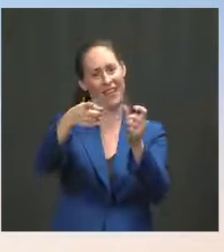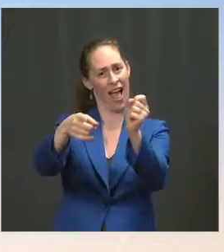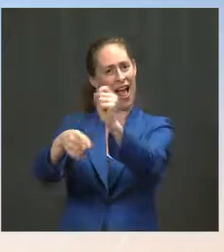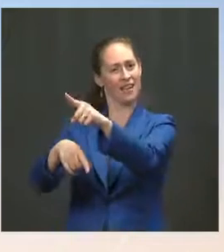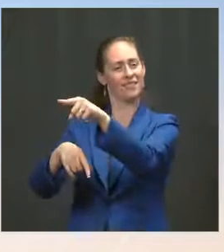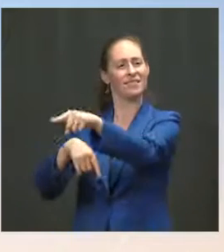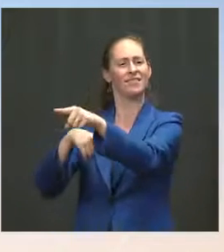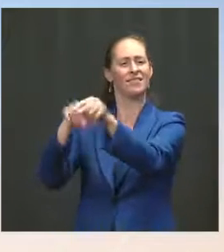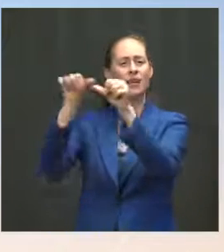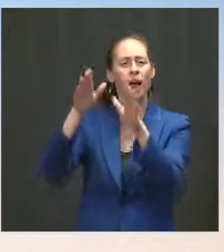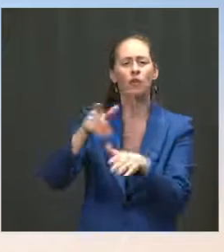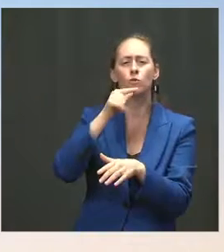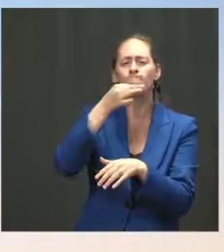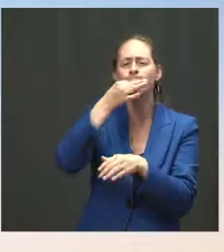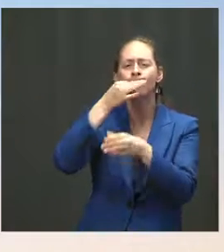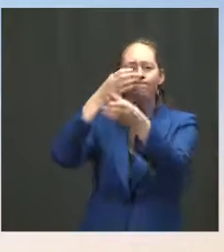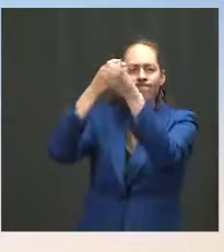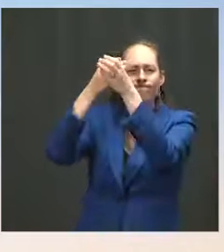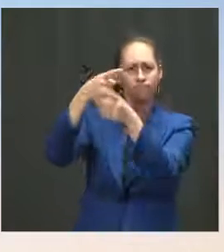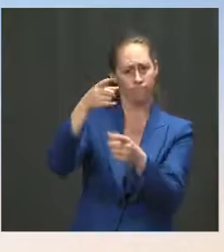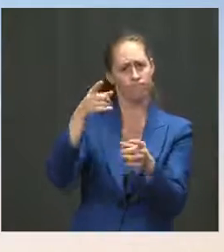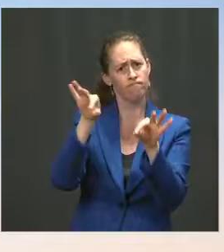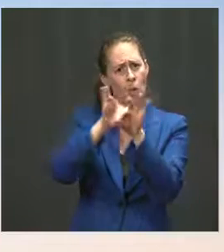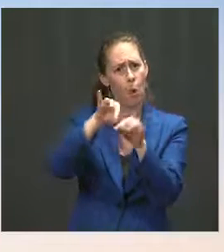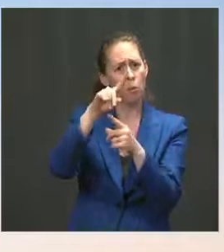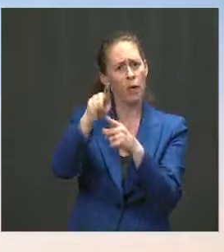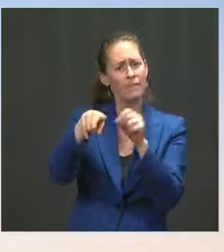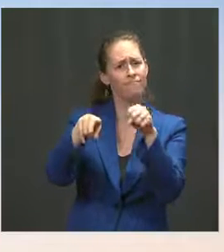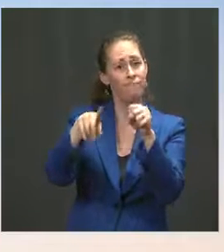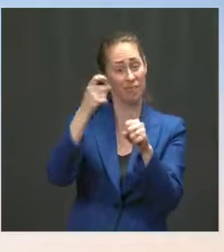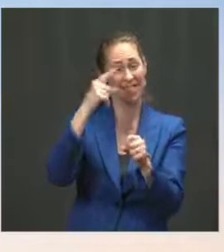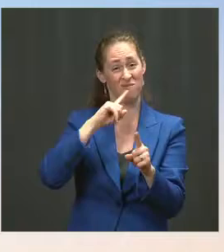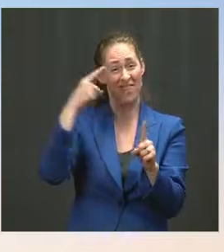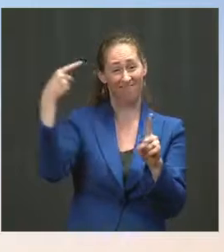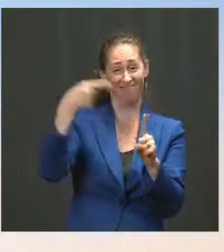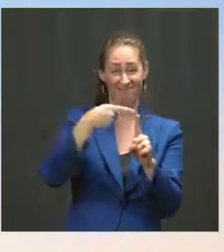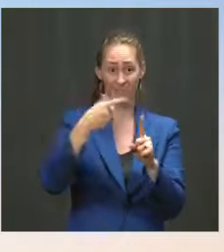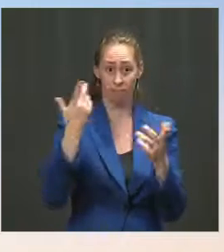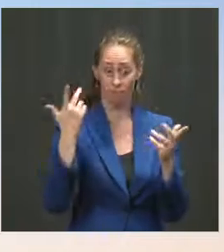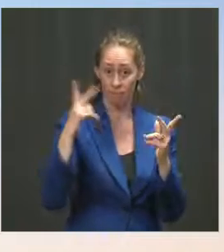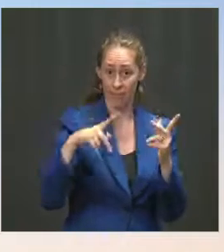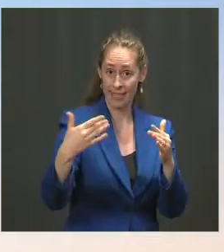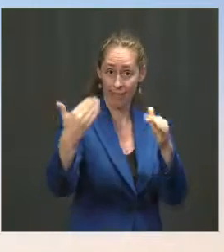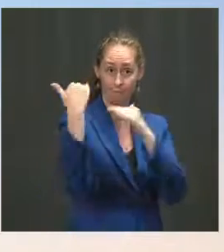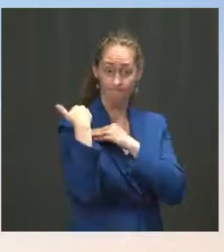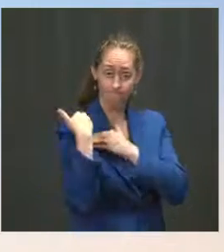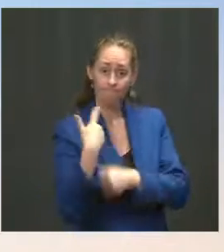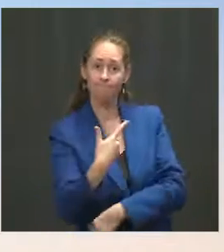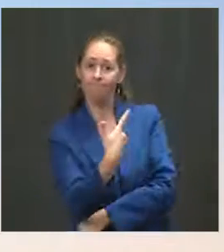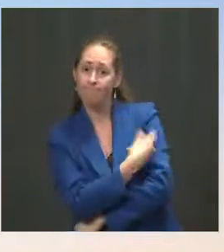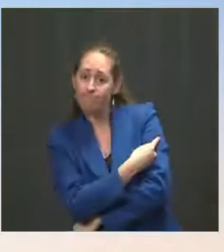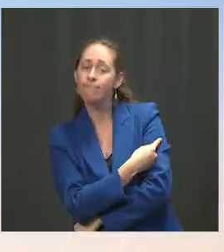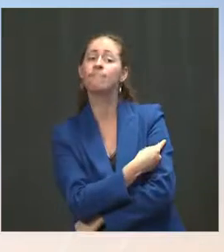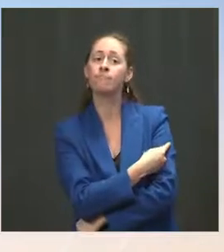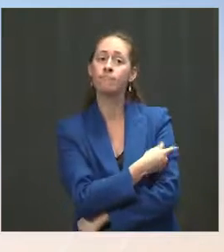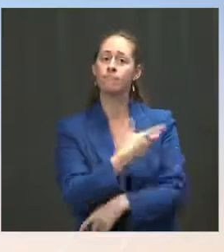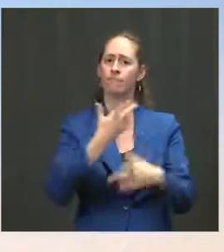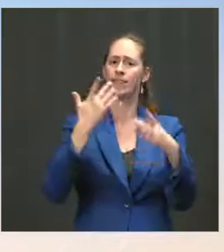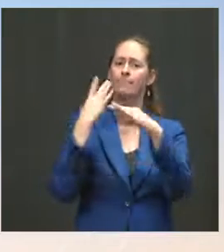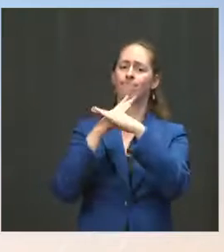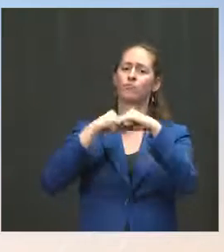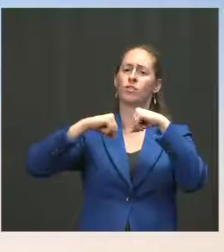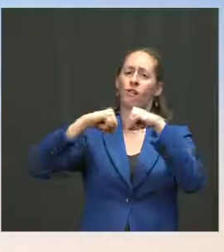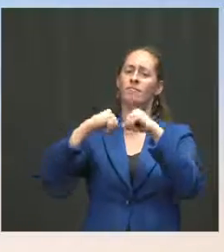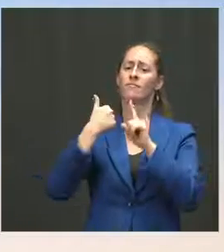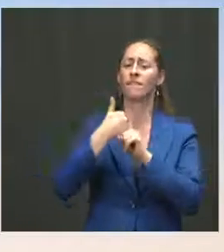an important question. But it is also dependent on the steps that we are taking and people across the country are taking to get vaccinated and protect themselves. In the near term, are there